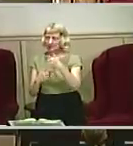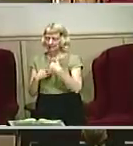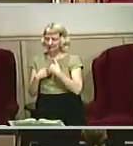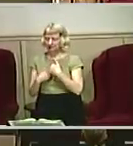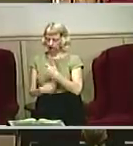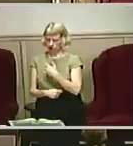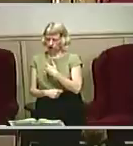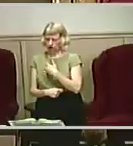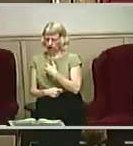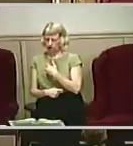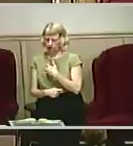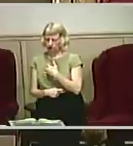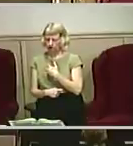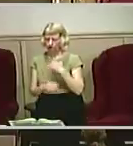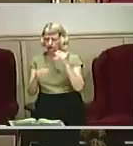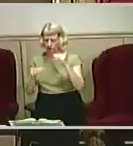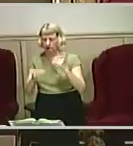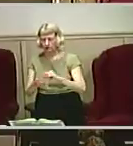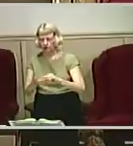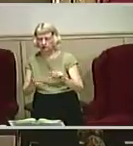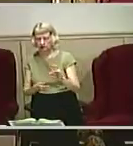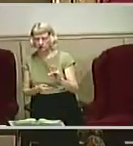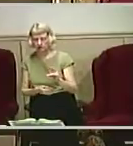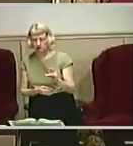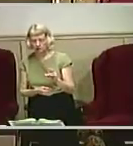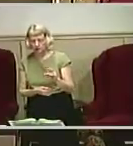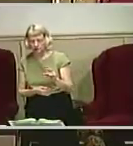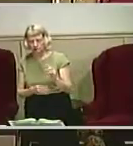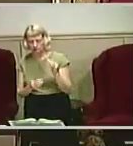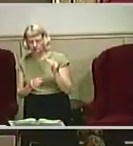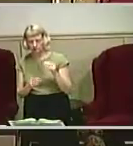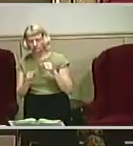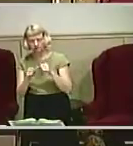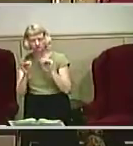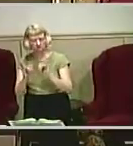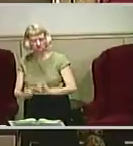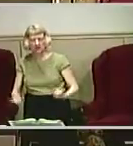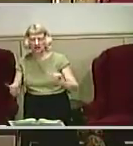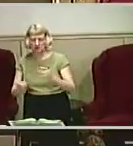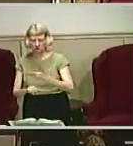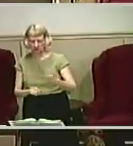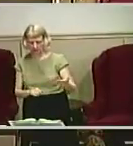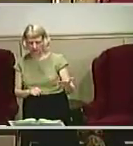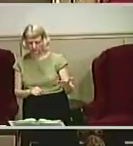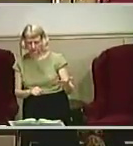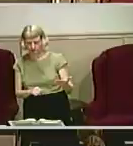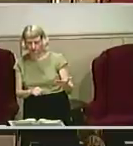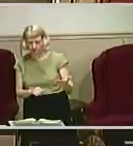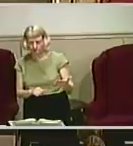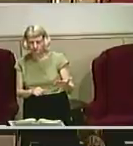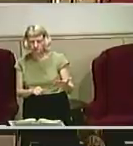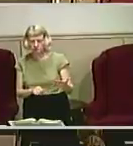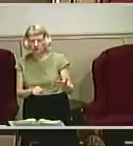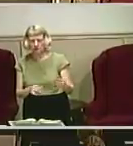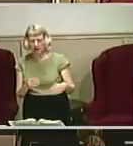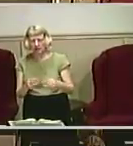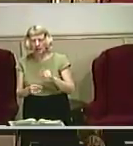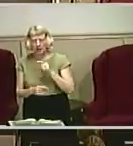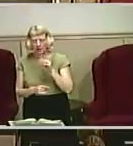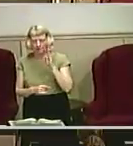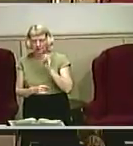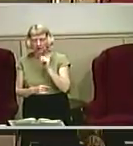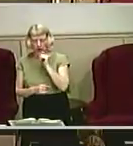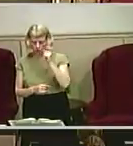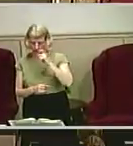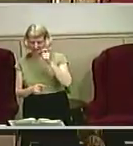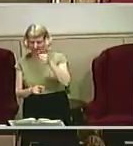God? Then you go on, verse 7. Just continues the same thought process, really, but it adds to it. It says, be not